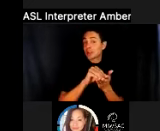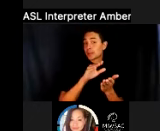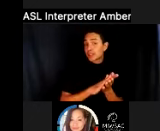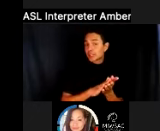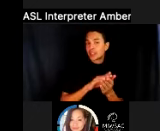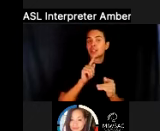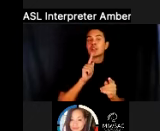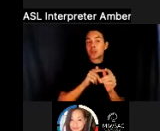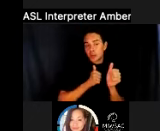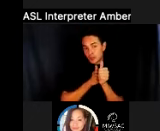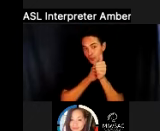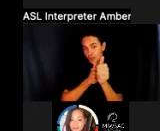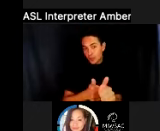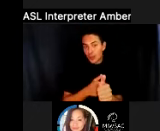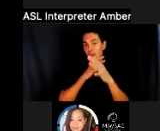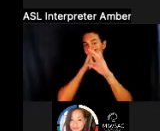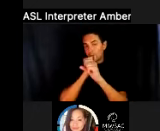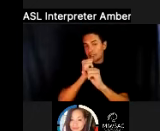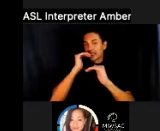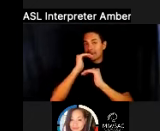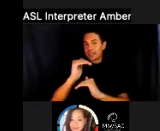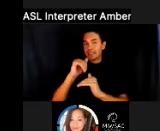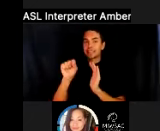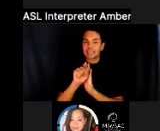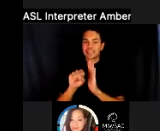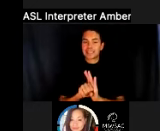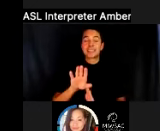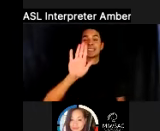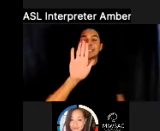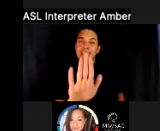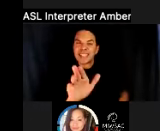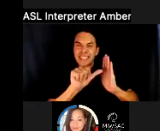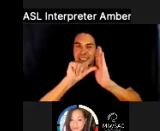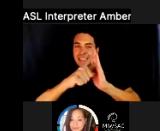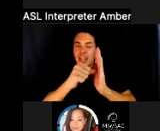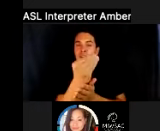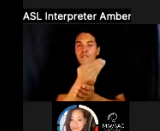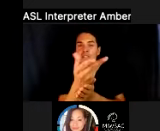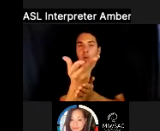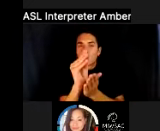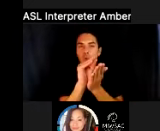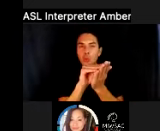limitations in states. So again, like we said, take few notes, you know,